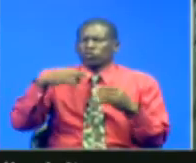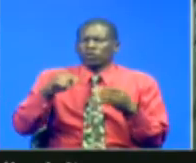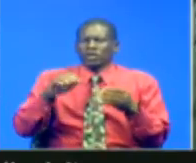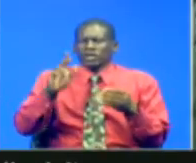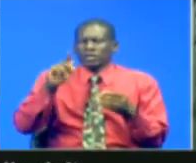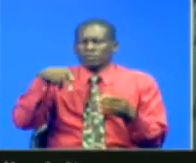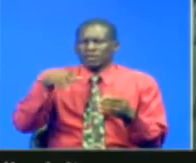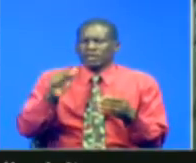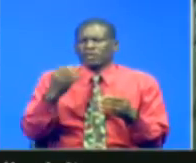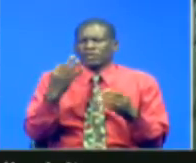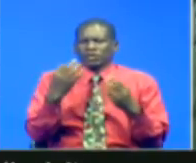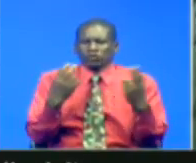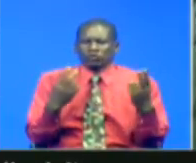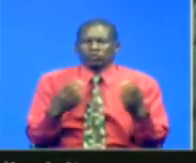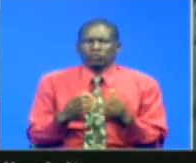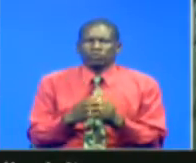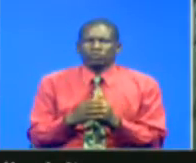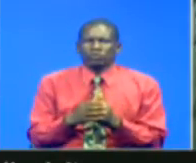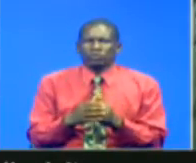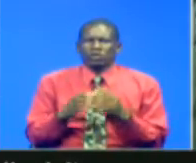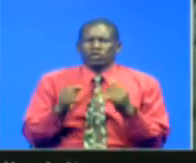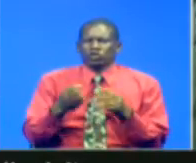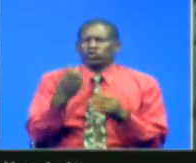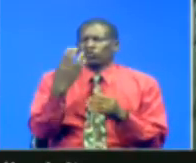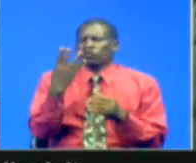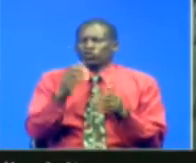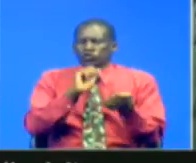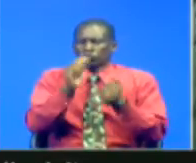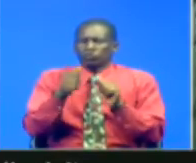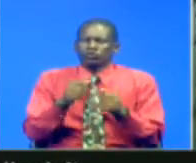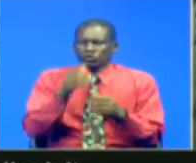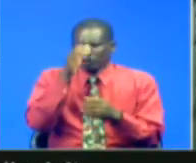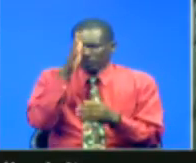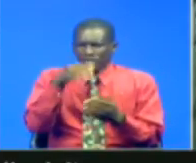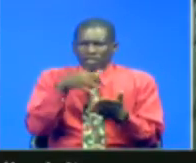draw against Sofapaka. There are four matches on Sunday, among